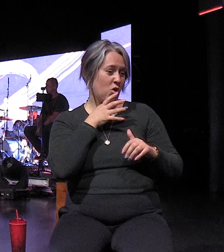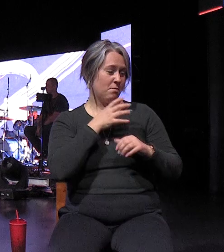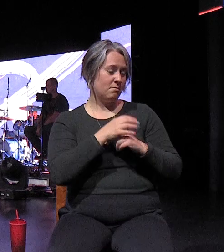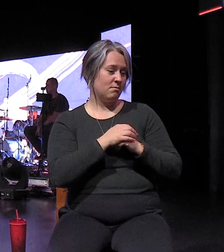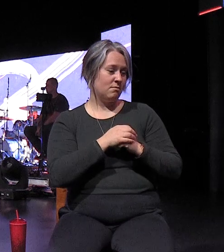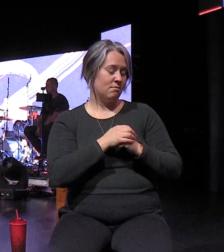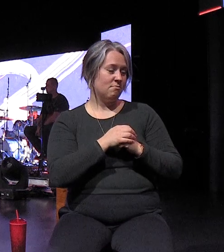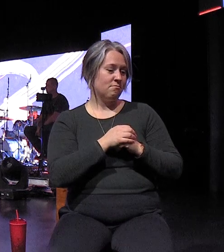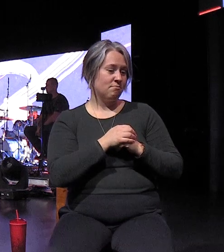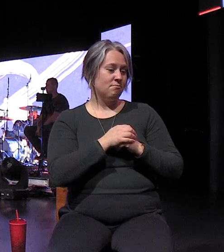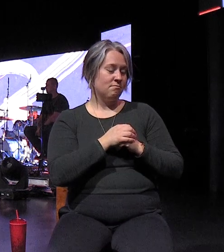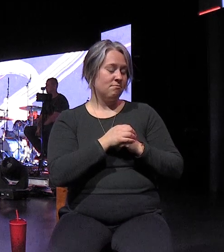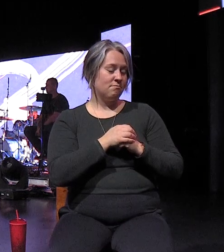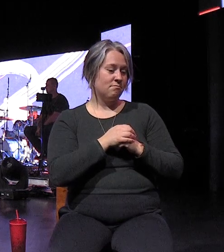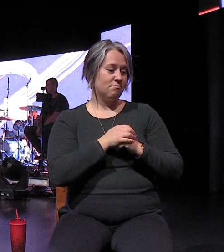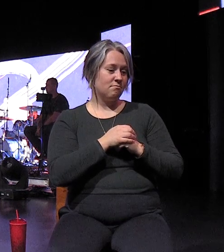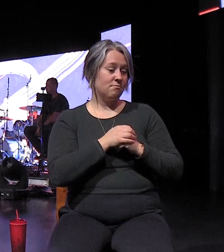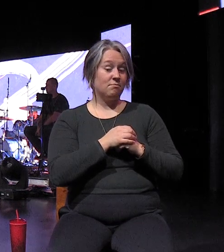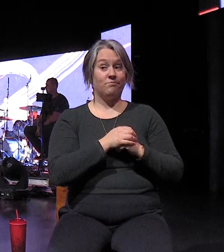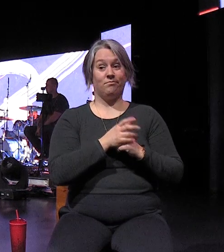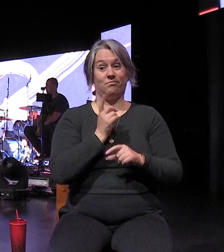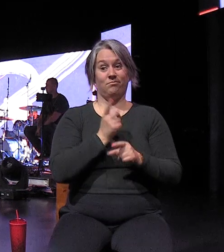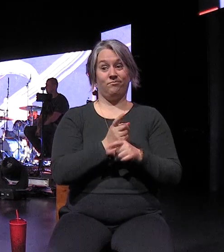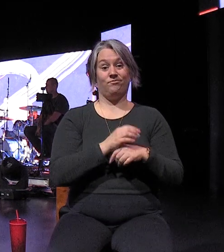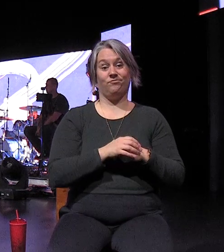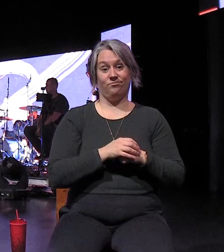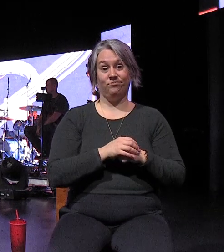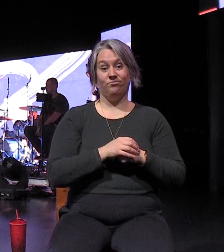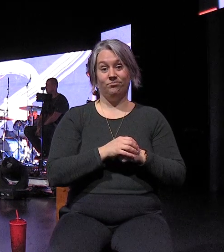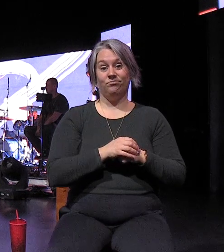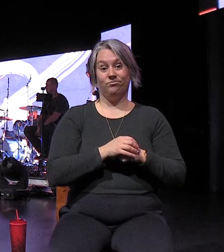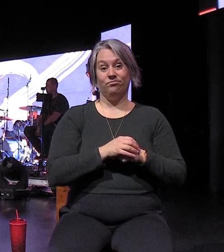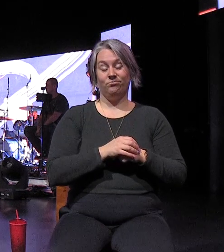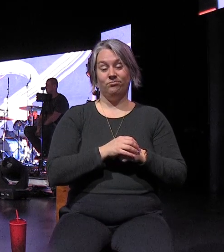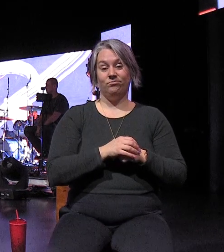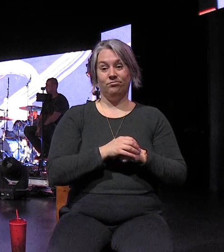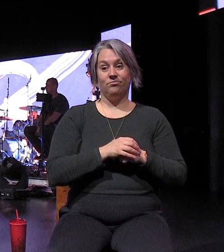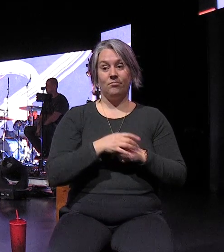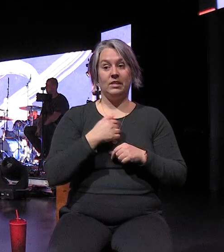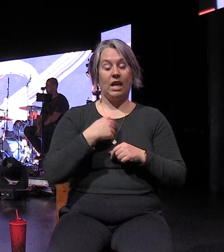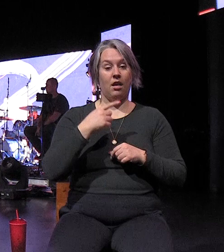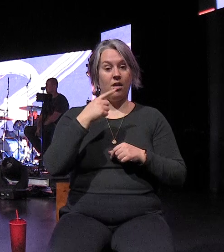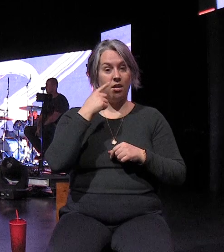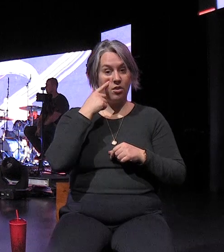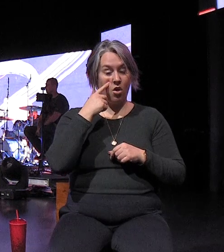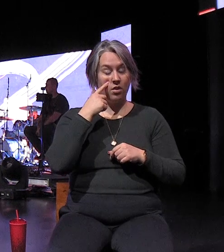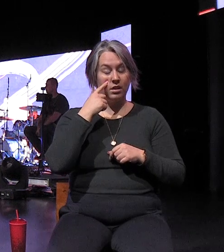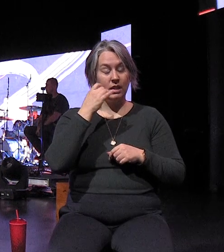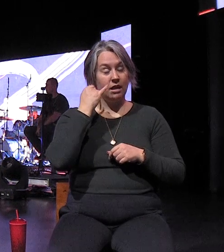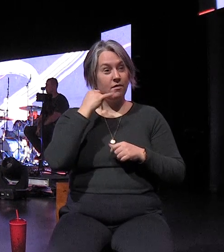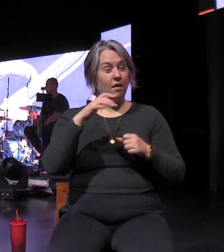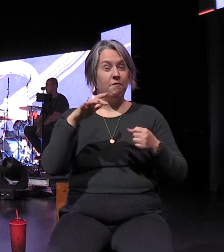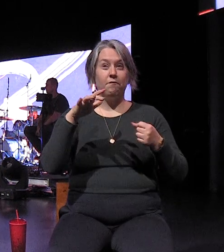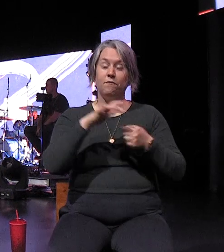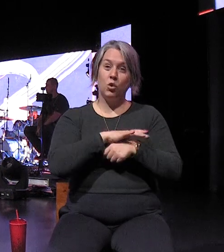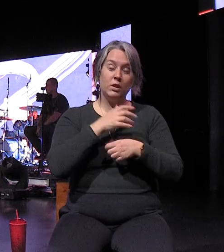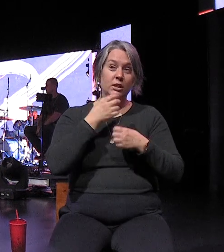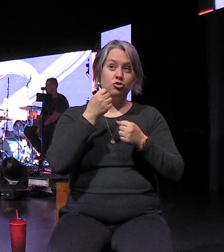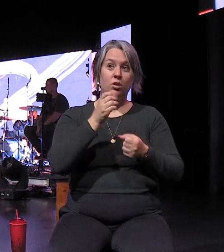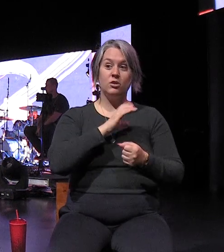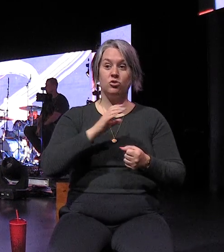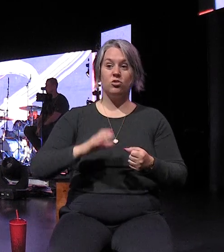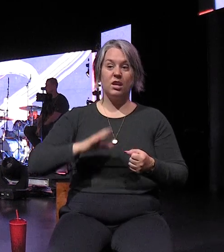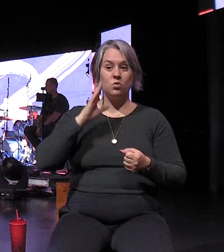Like, that was right. That was absolutely right. Because, see, I thought if I fully yield myself to Christ, he's going to send me